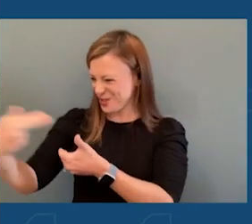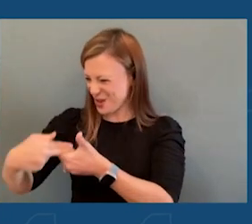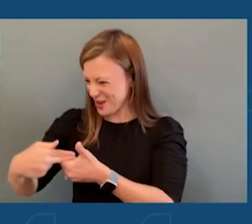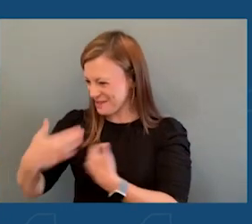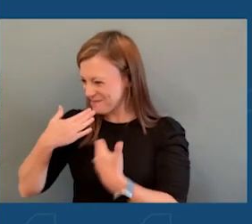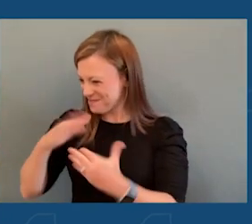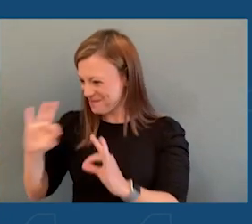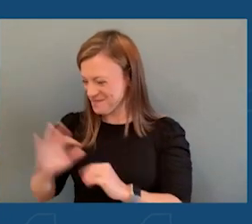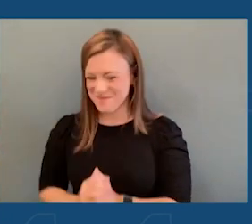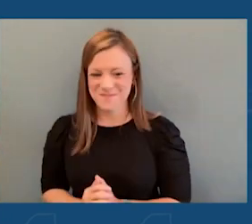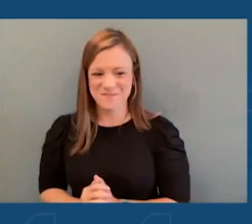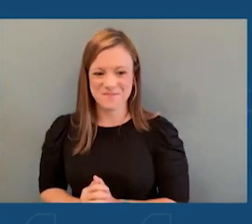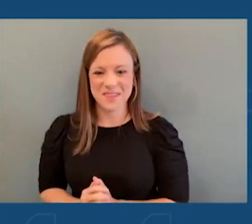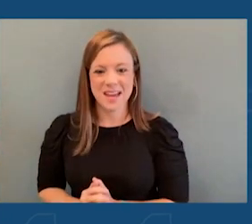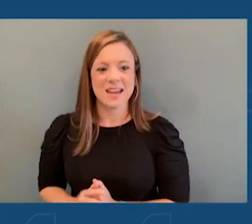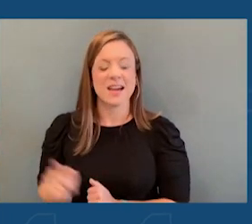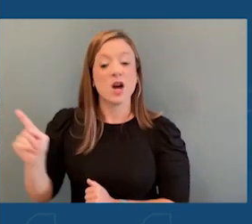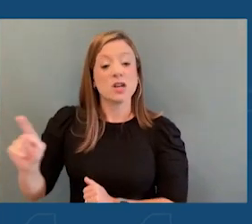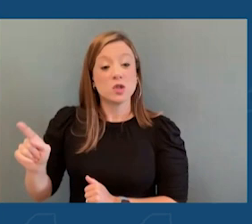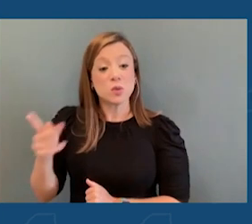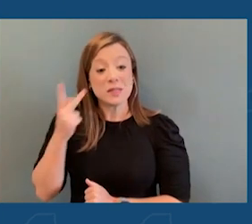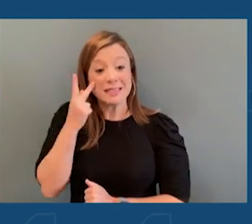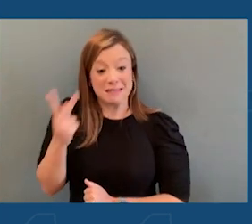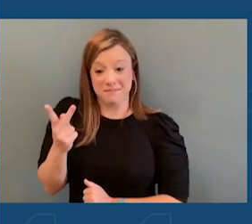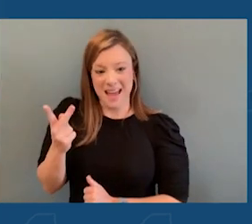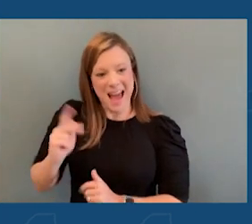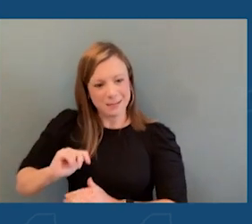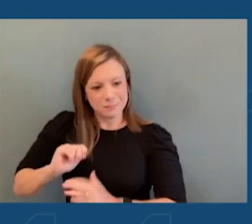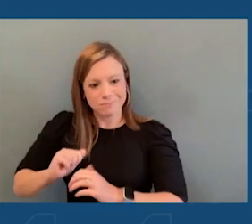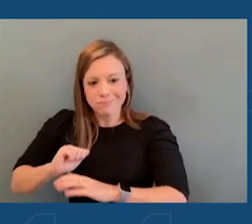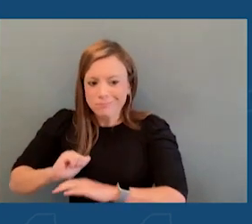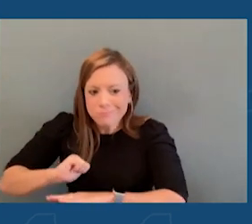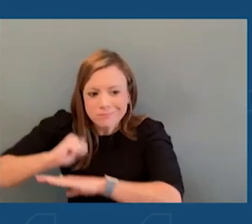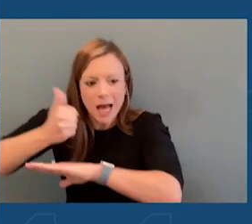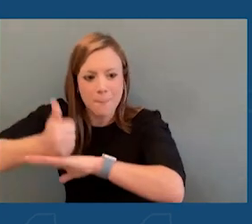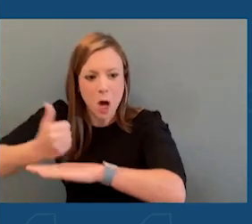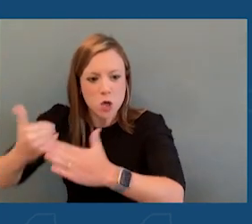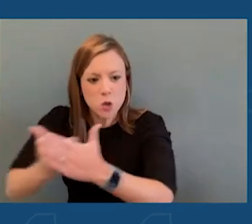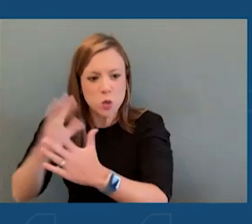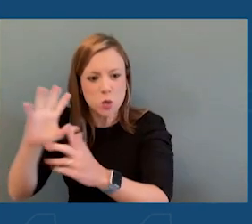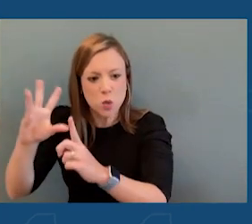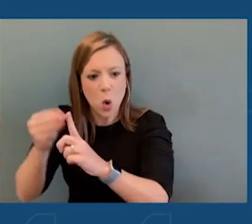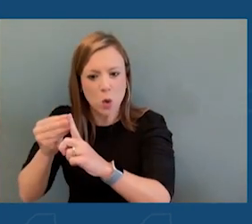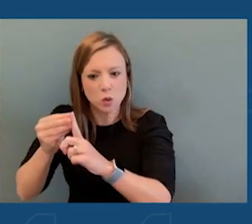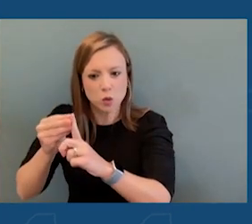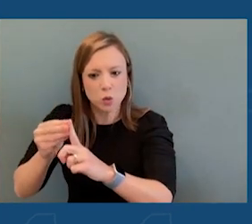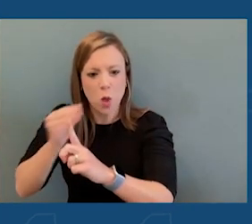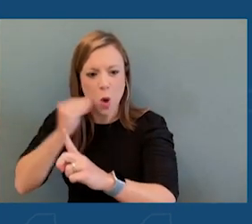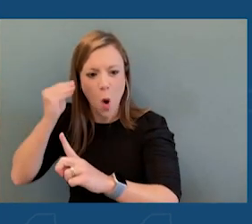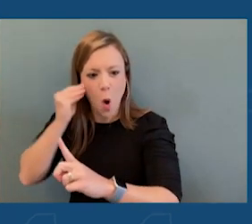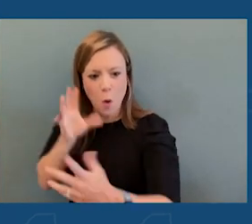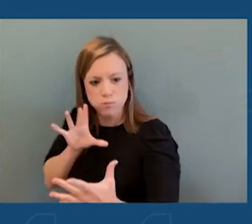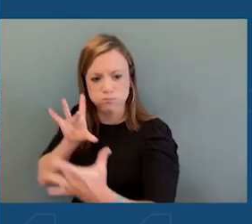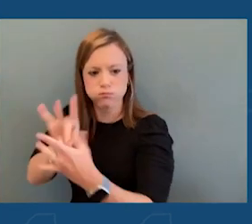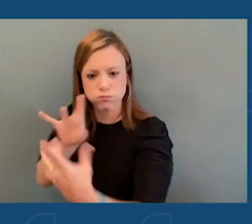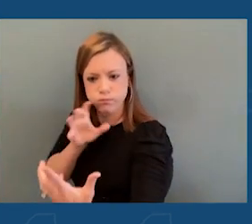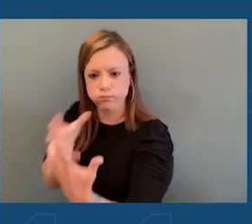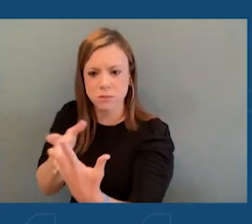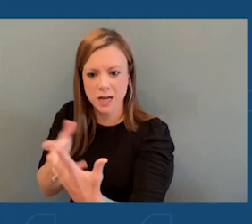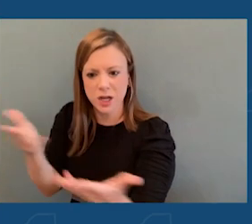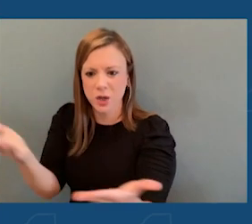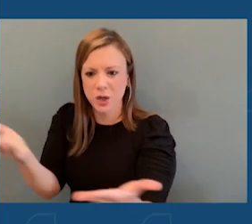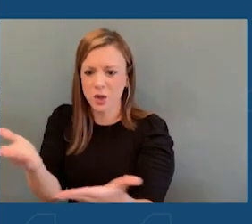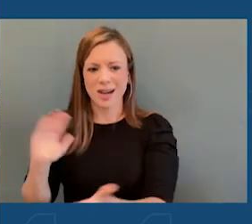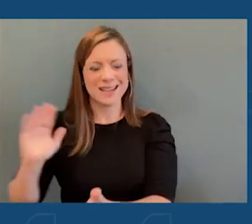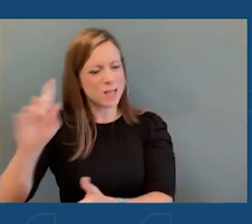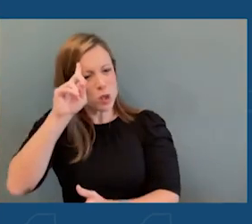To create a new cultural home in our community. Es un sueño hecho realidad. It really is a dream come